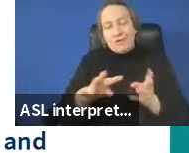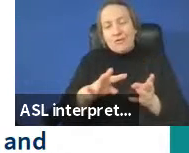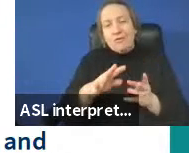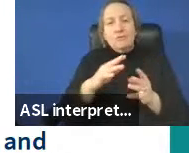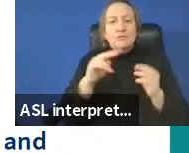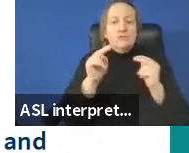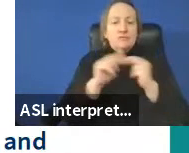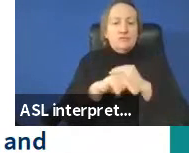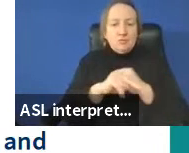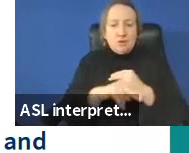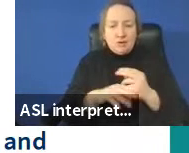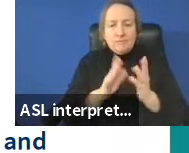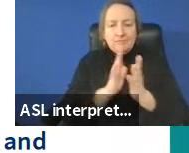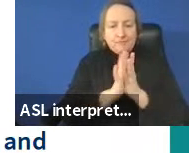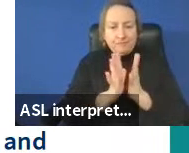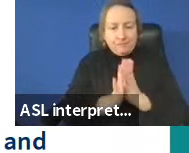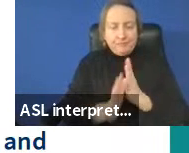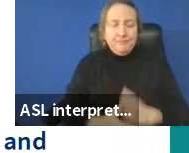freeway.